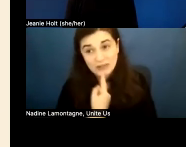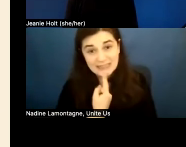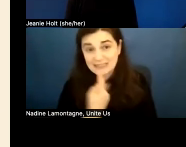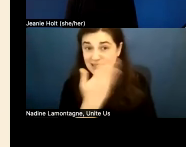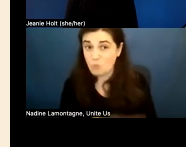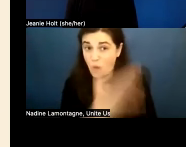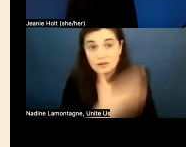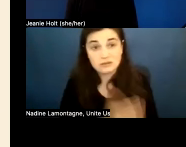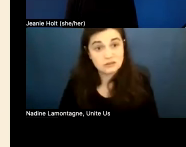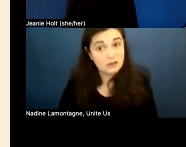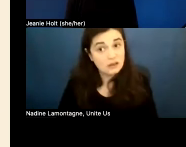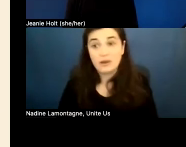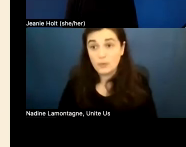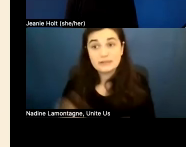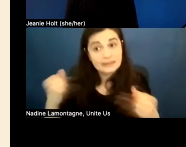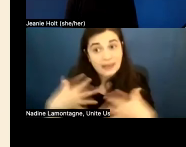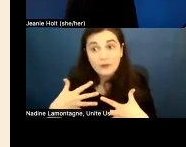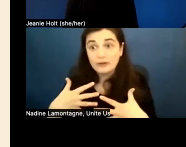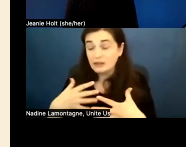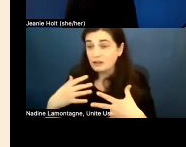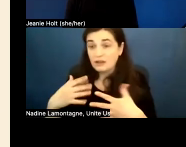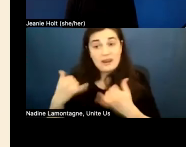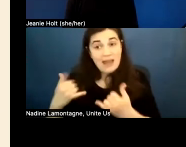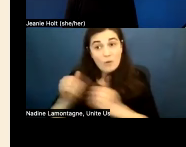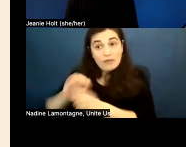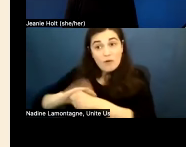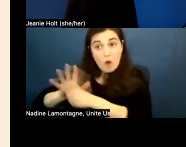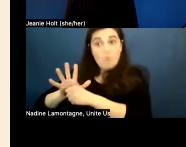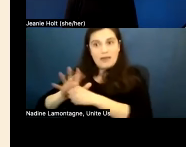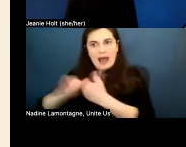seen the impact of the COVID outbreak on our communities.